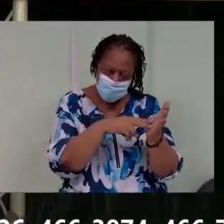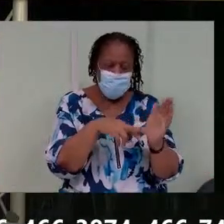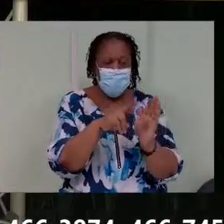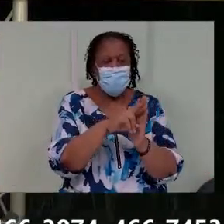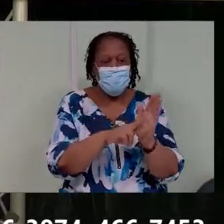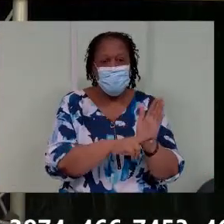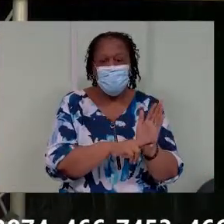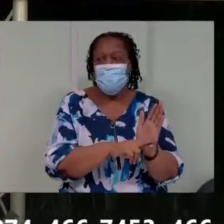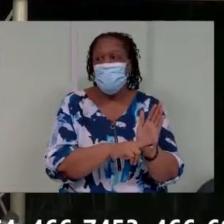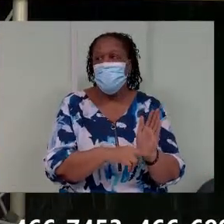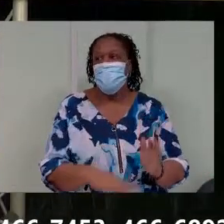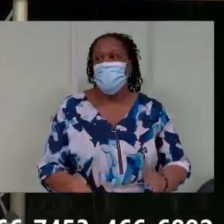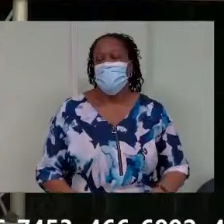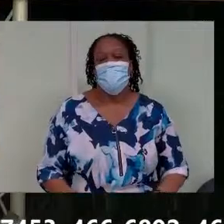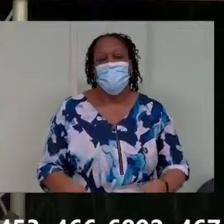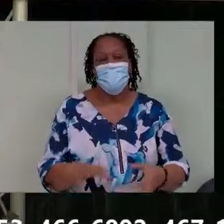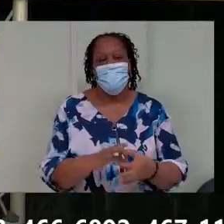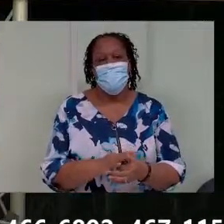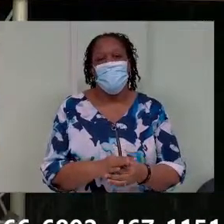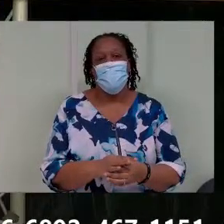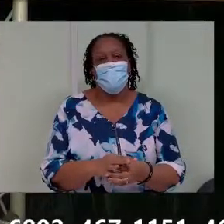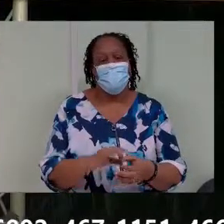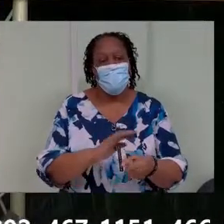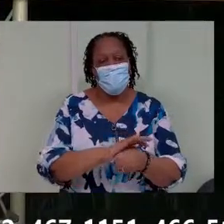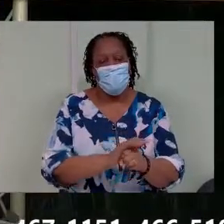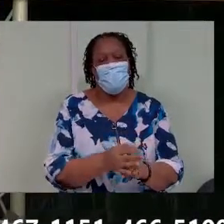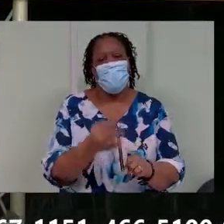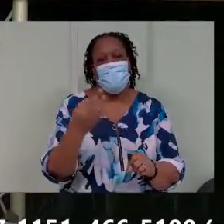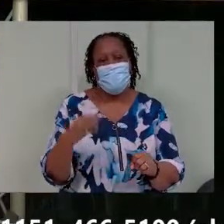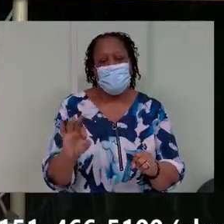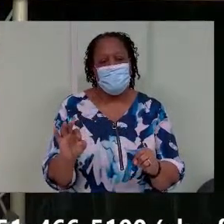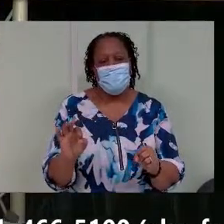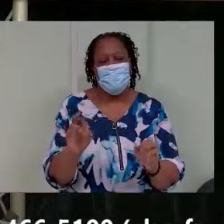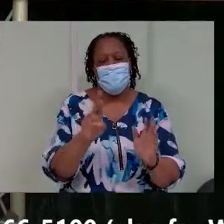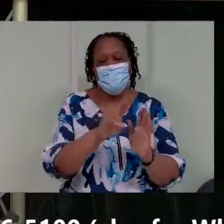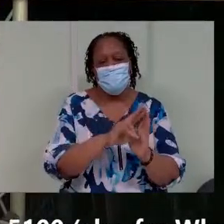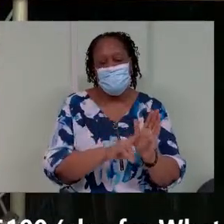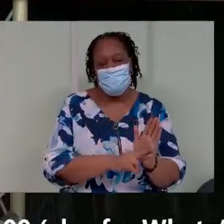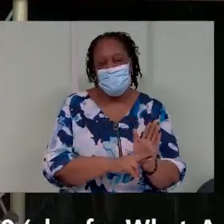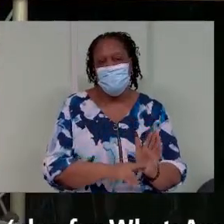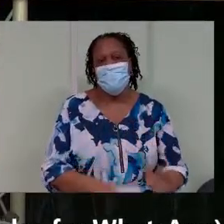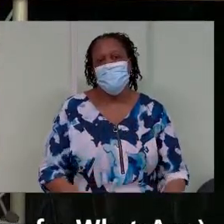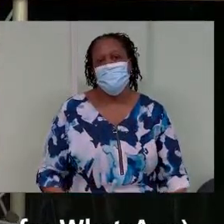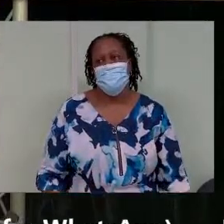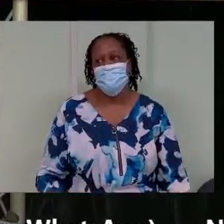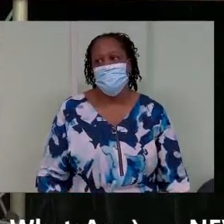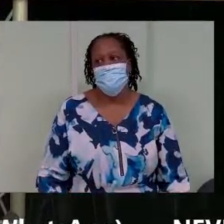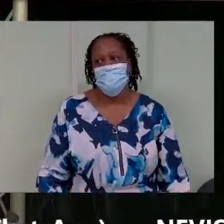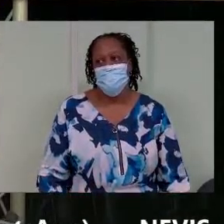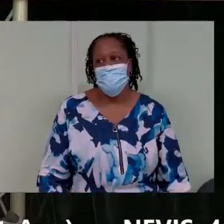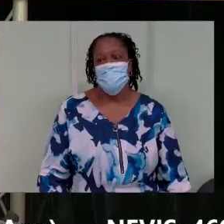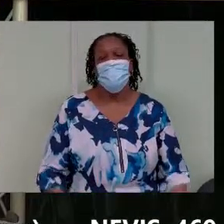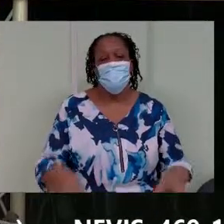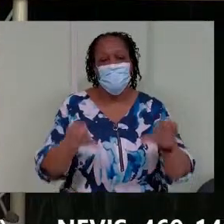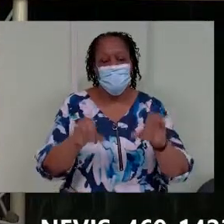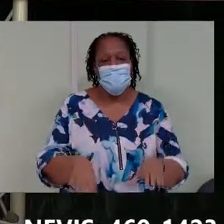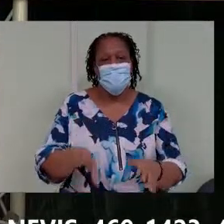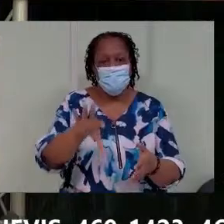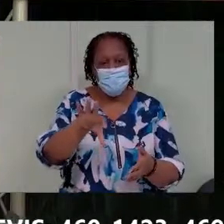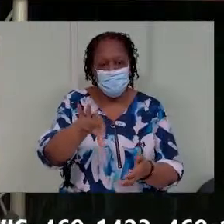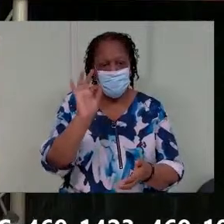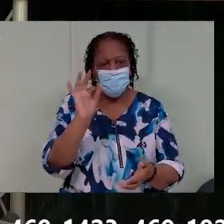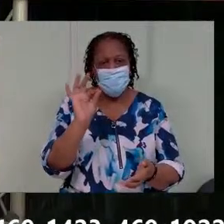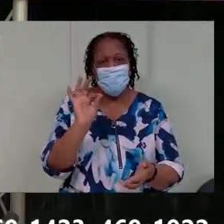schedule of the COVID-19 Emergency Powers Regulation. This is available on the